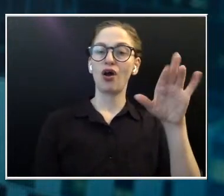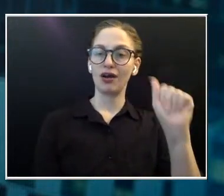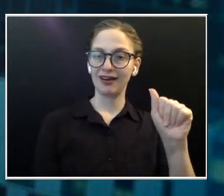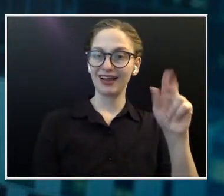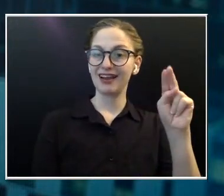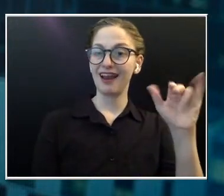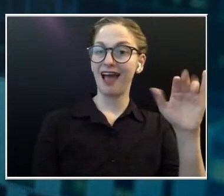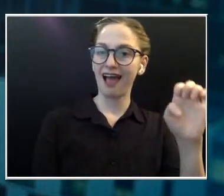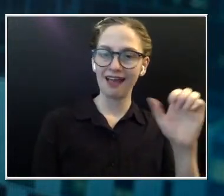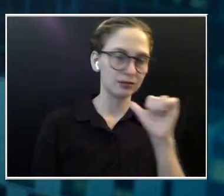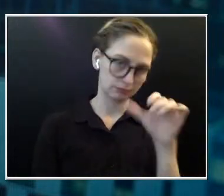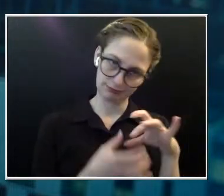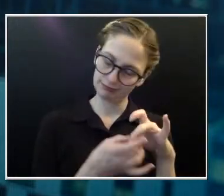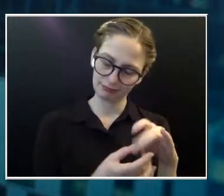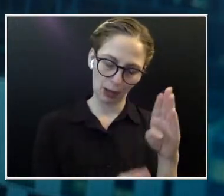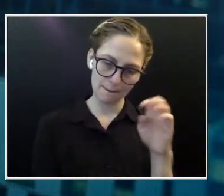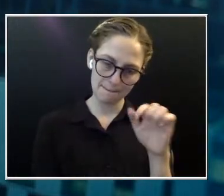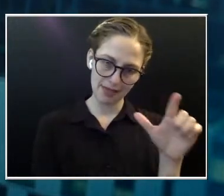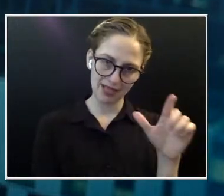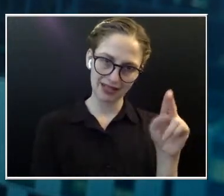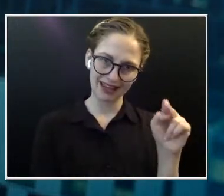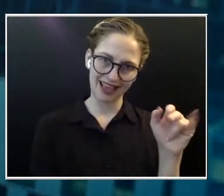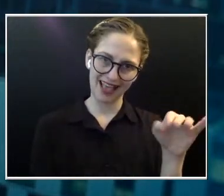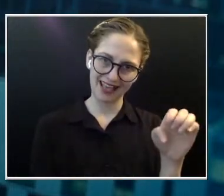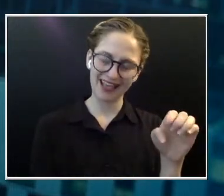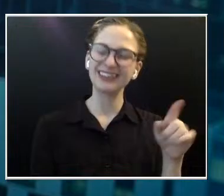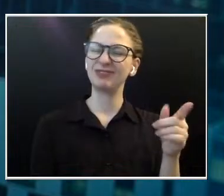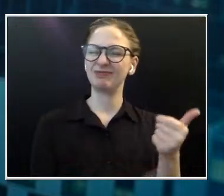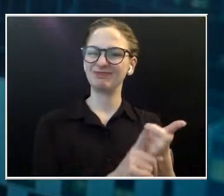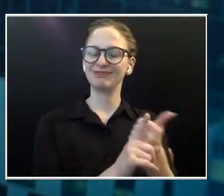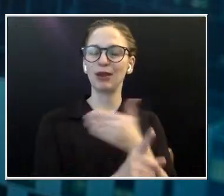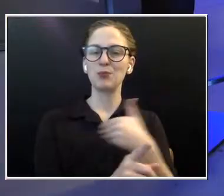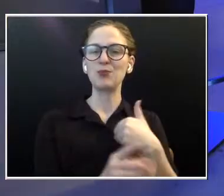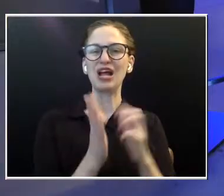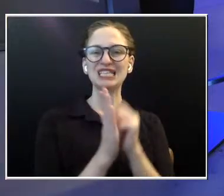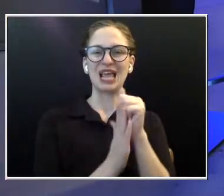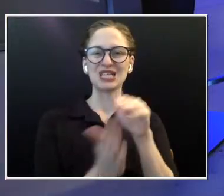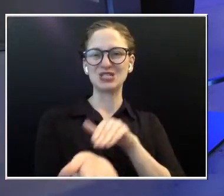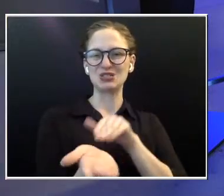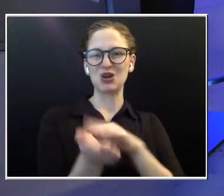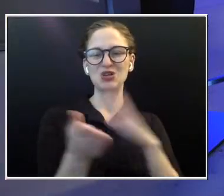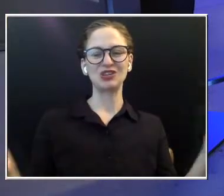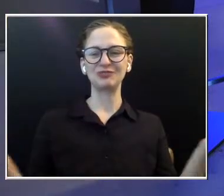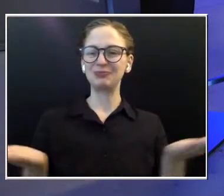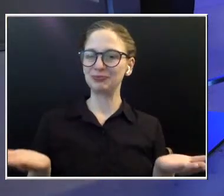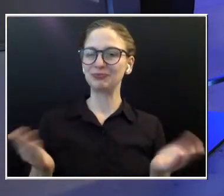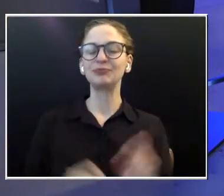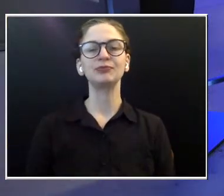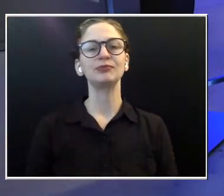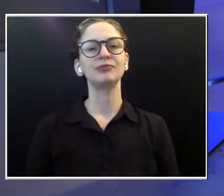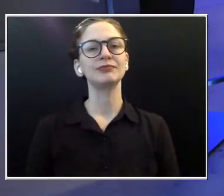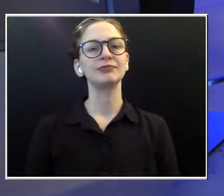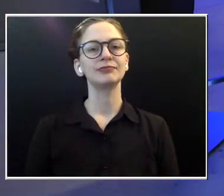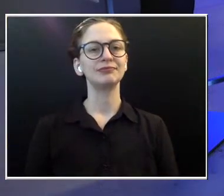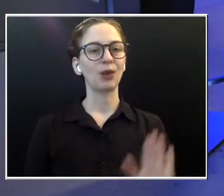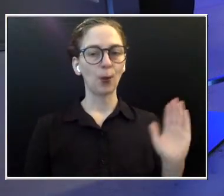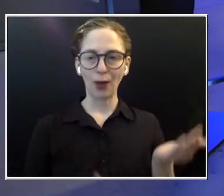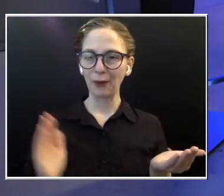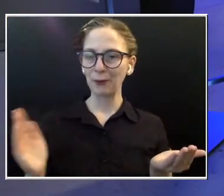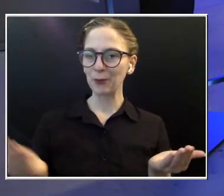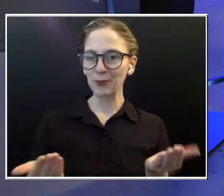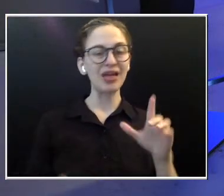of Kansas Cancer Center. Welcome to you all. Thank you. Welcome. Thank you. All right, Lisa, I understand that you did